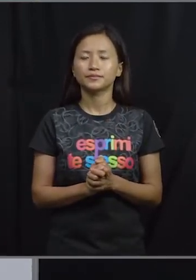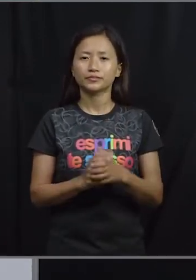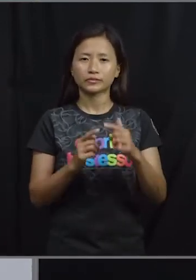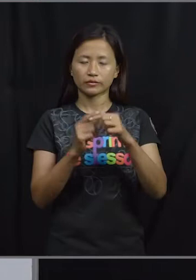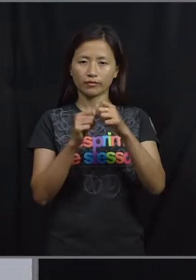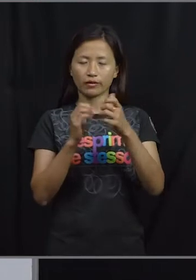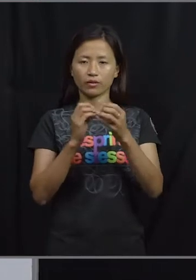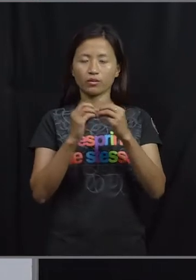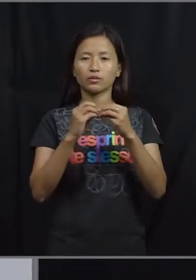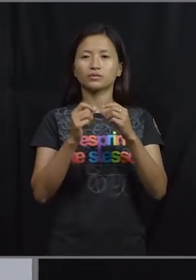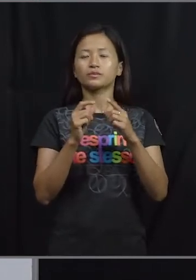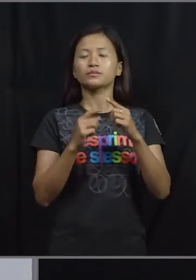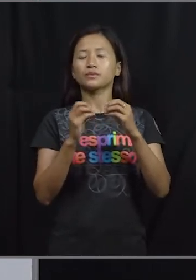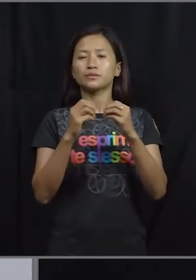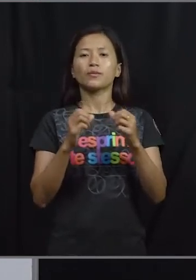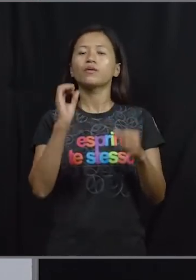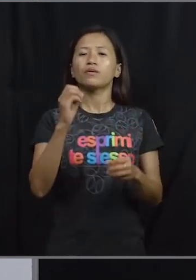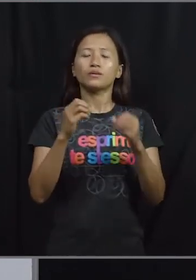obtained